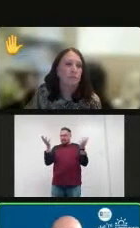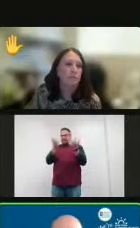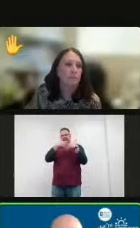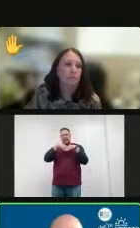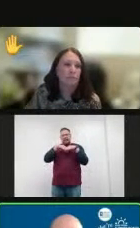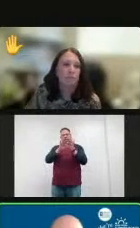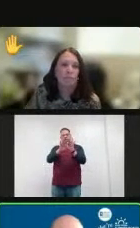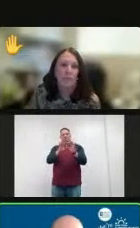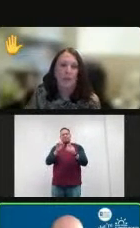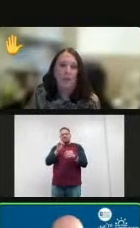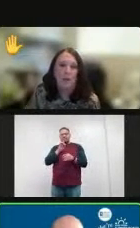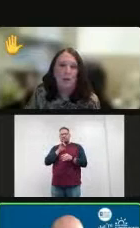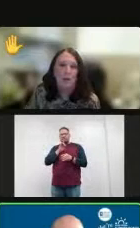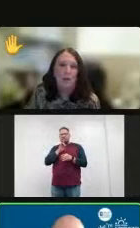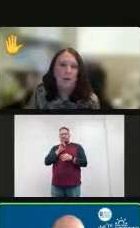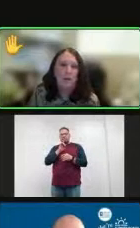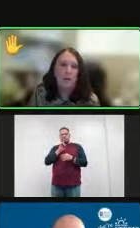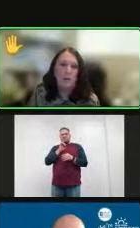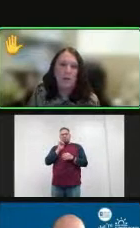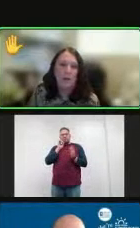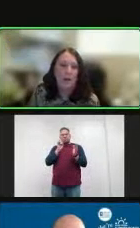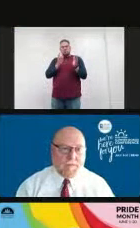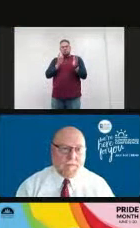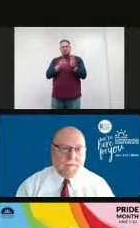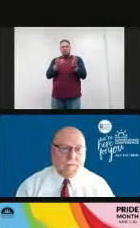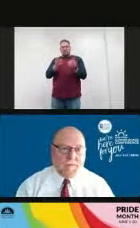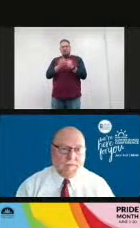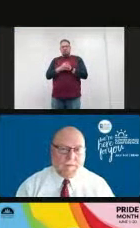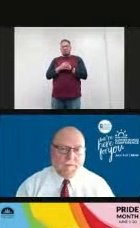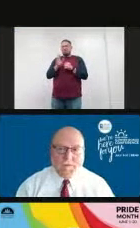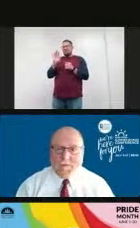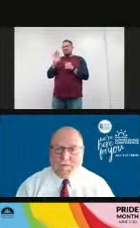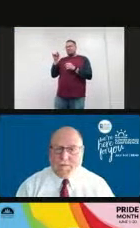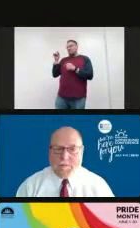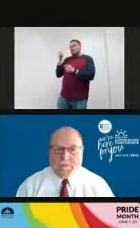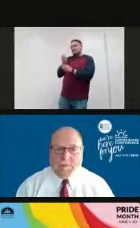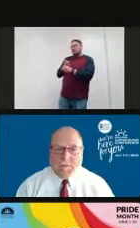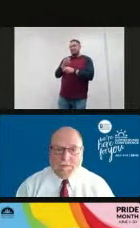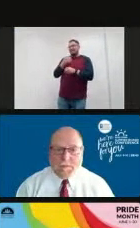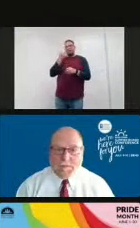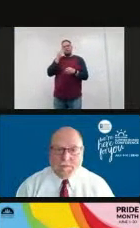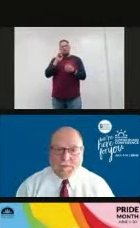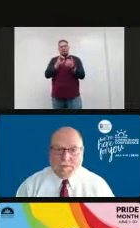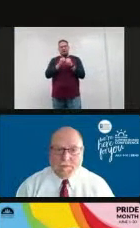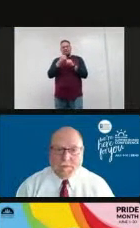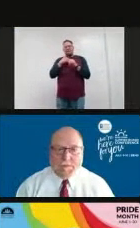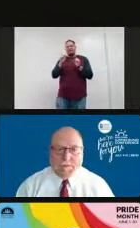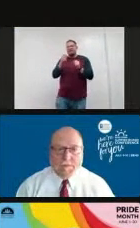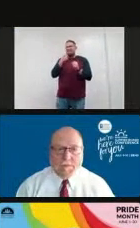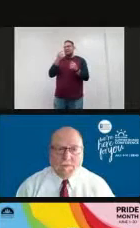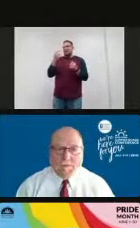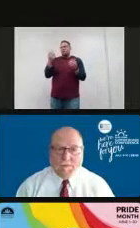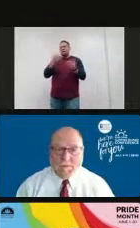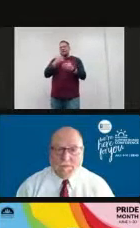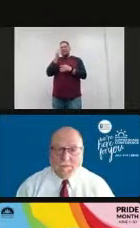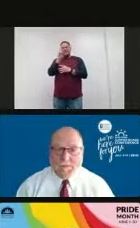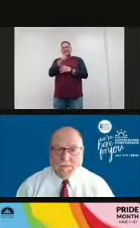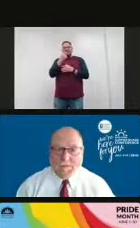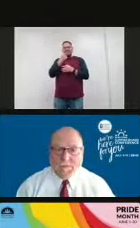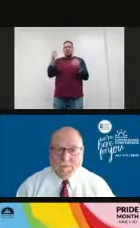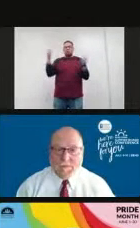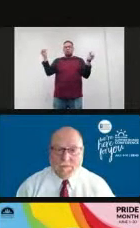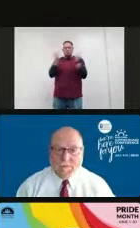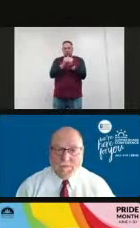Marty. So this is going to be kind of hard, because I don't know how I can say what I need to say with care and